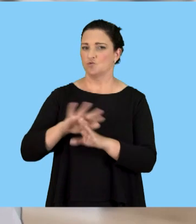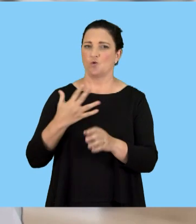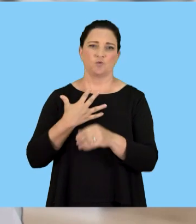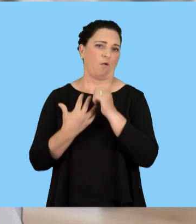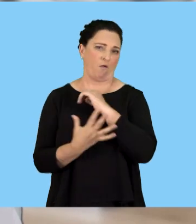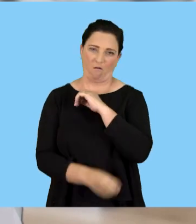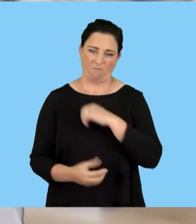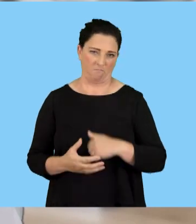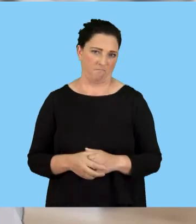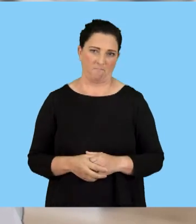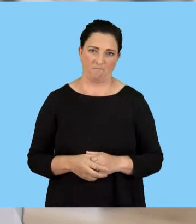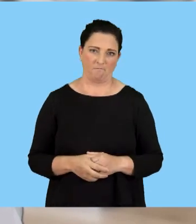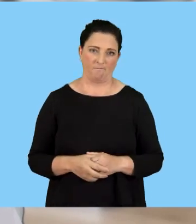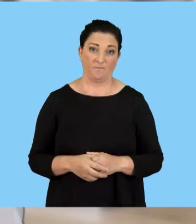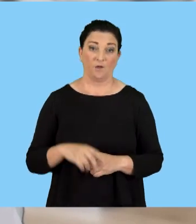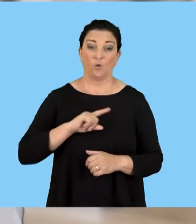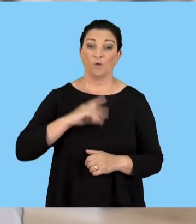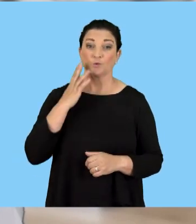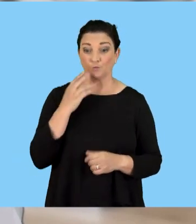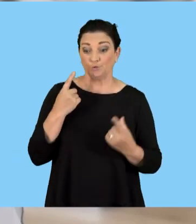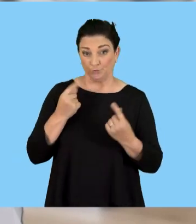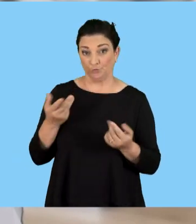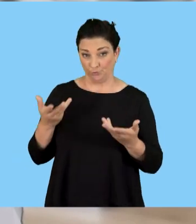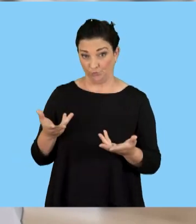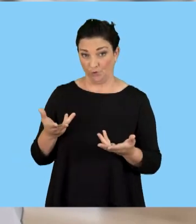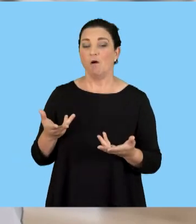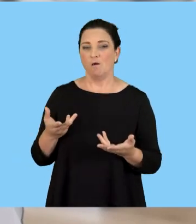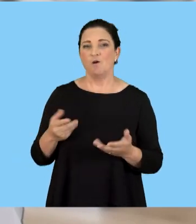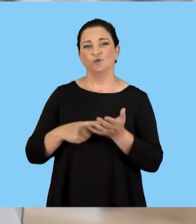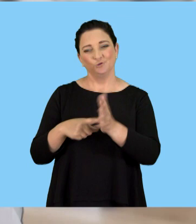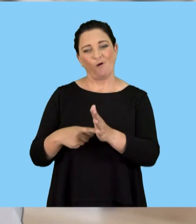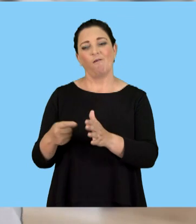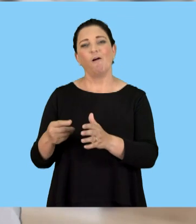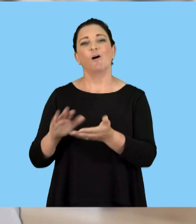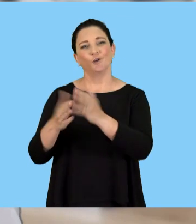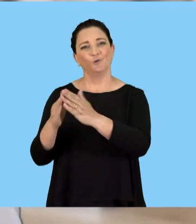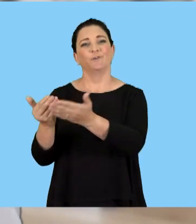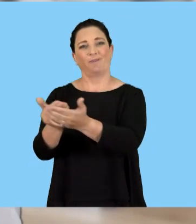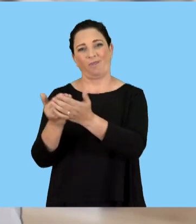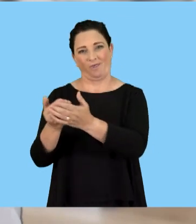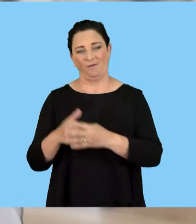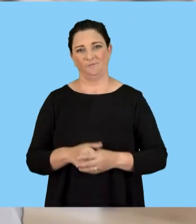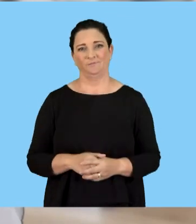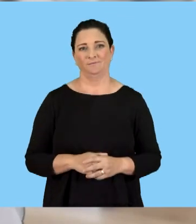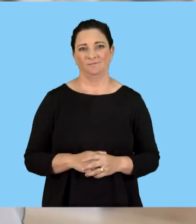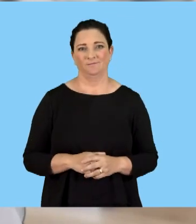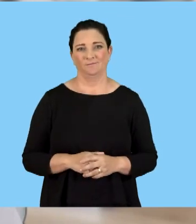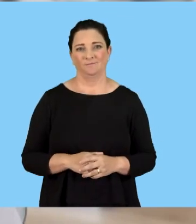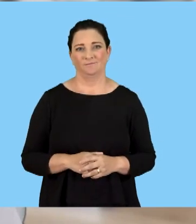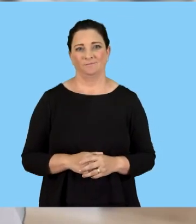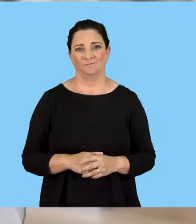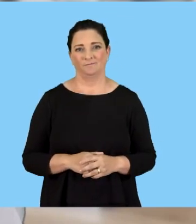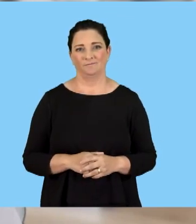consumers. Hence, when they are doing that, they are showing that they care for their community. Then another aspect is that they